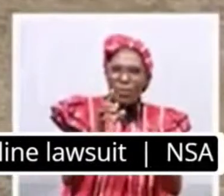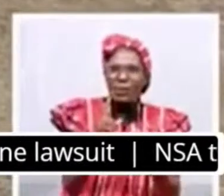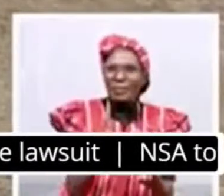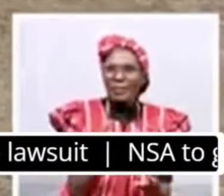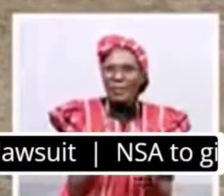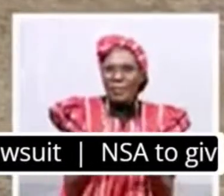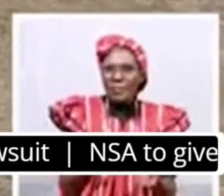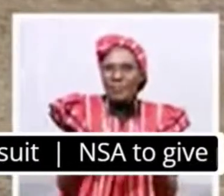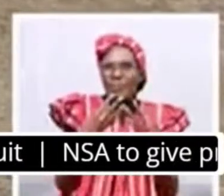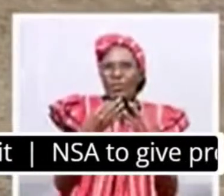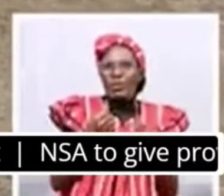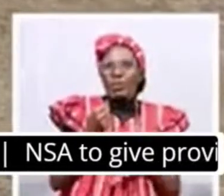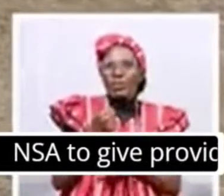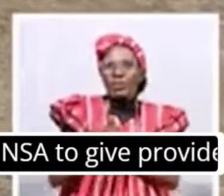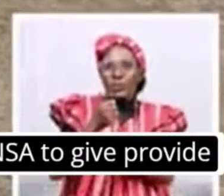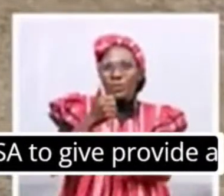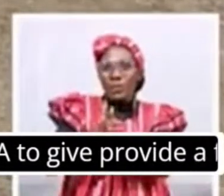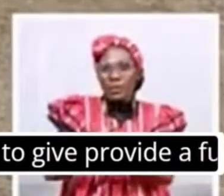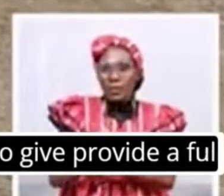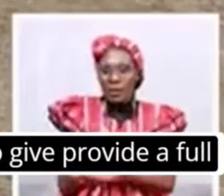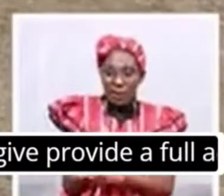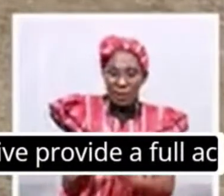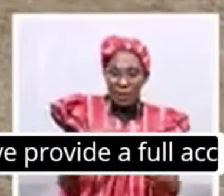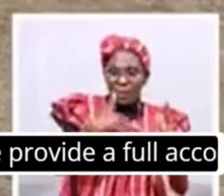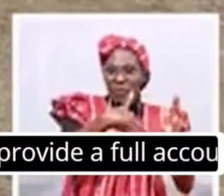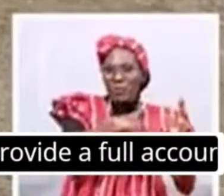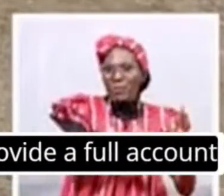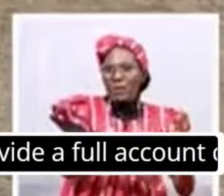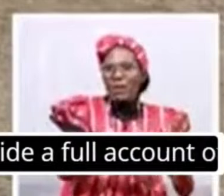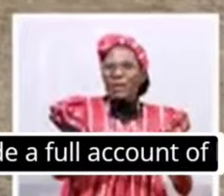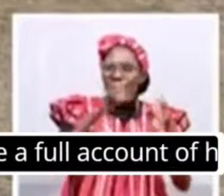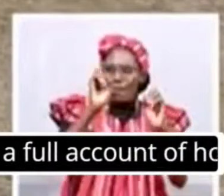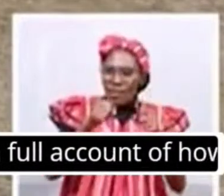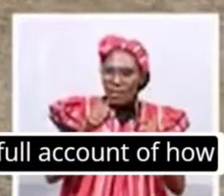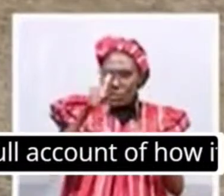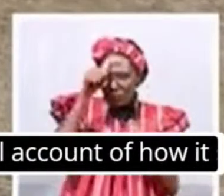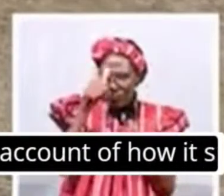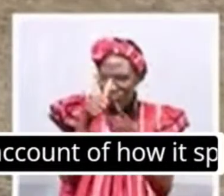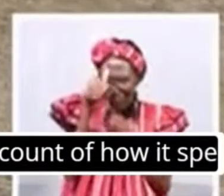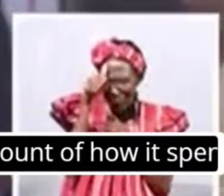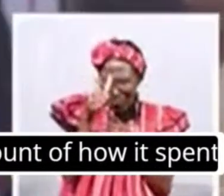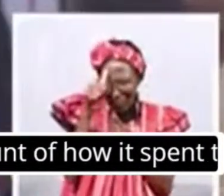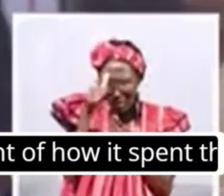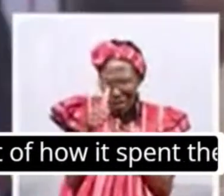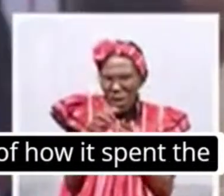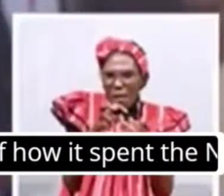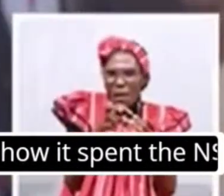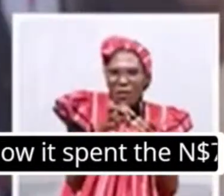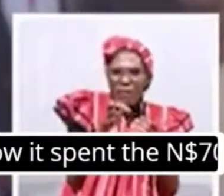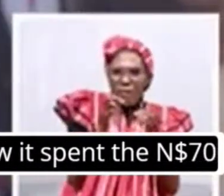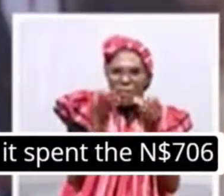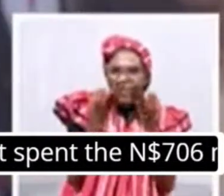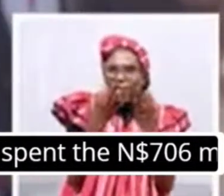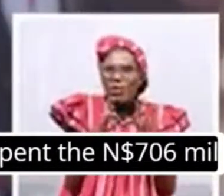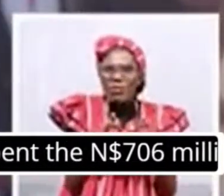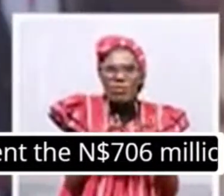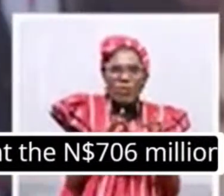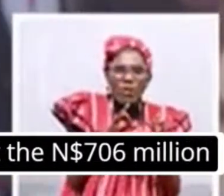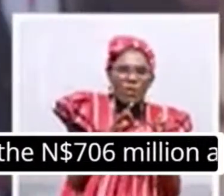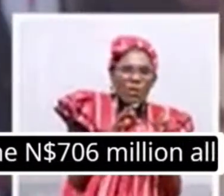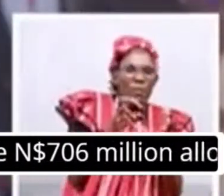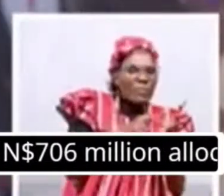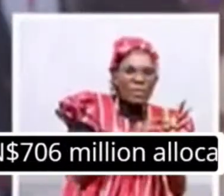us an opportunity as citizens to contemplate the meaning of freedom and the value of